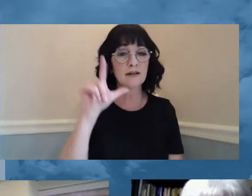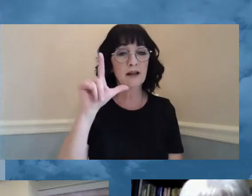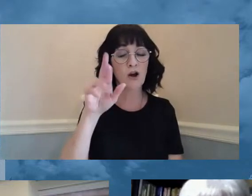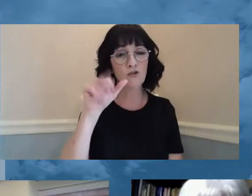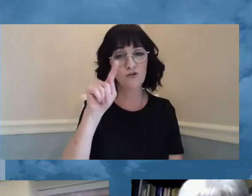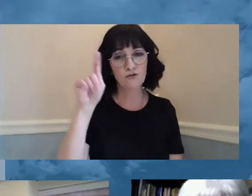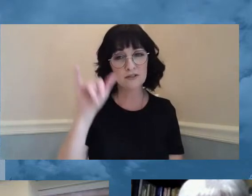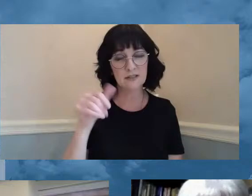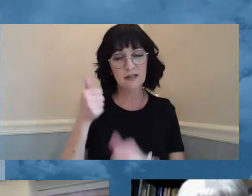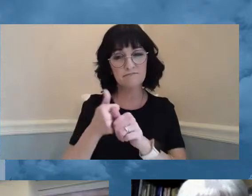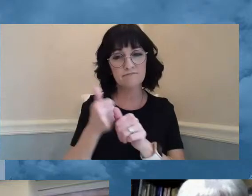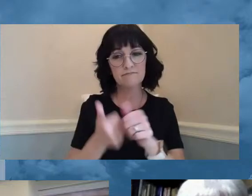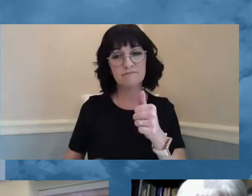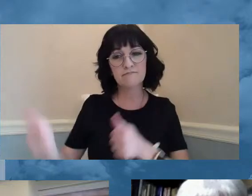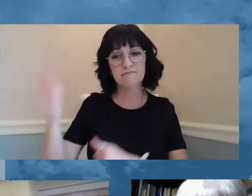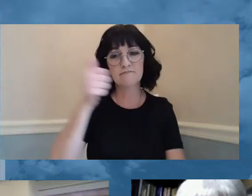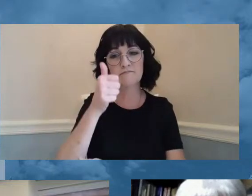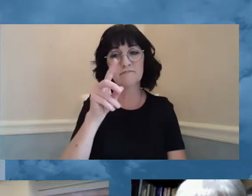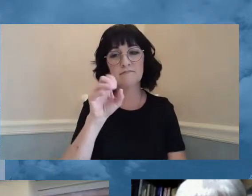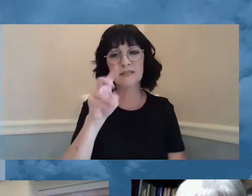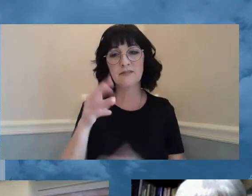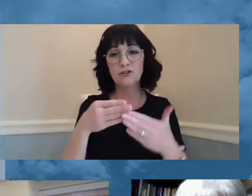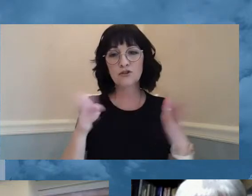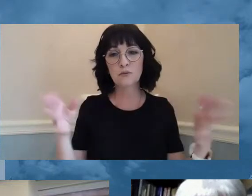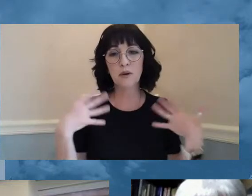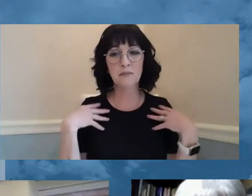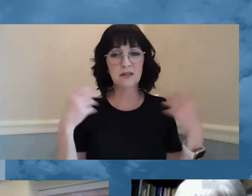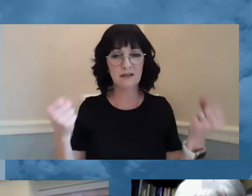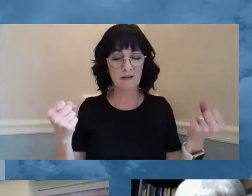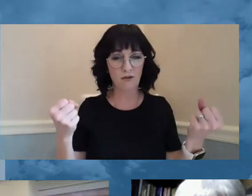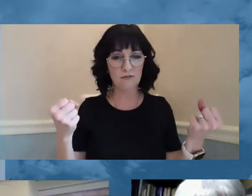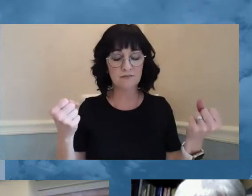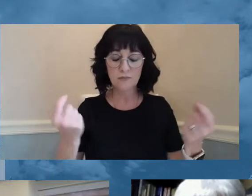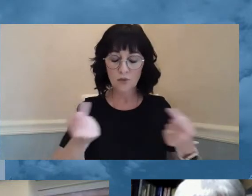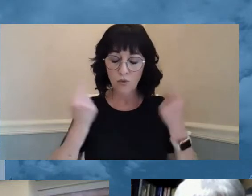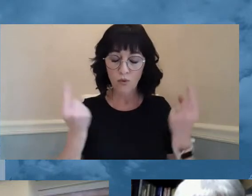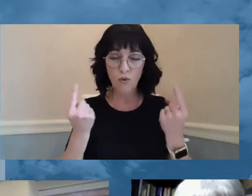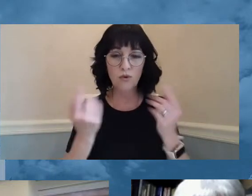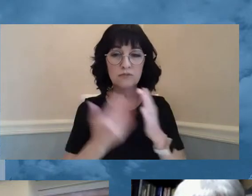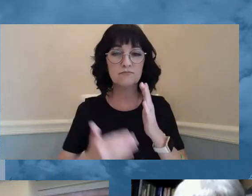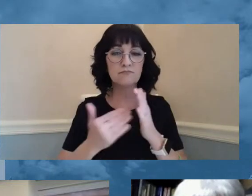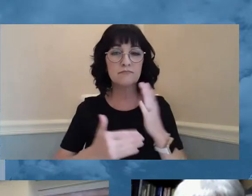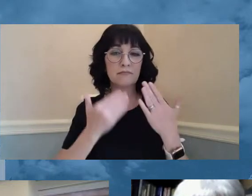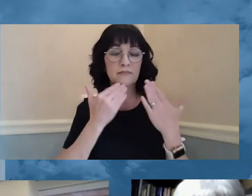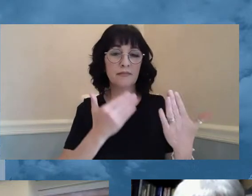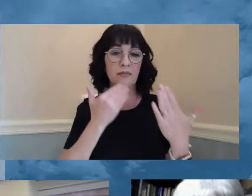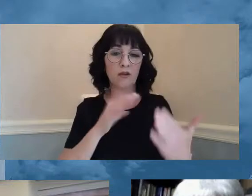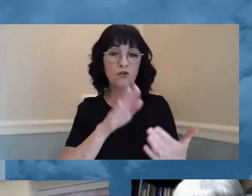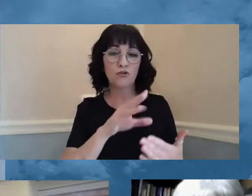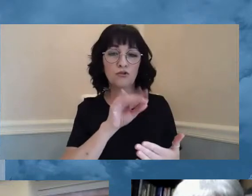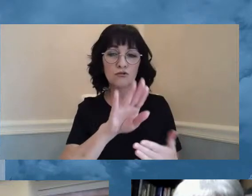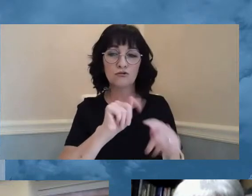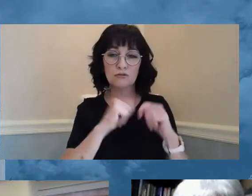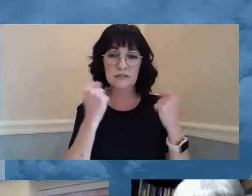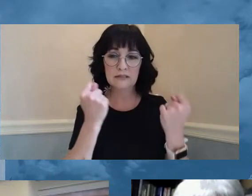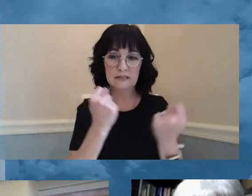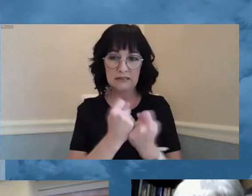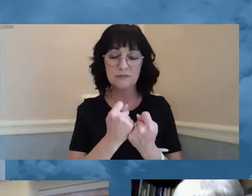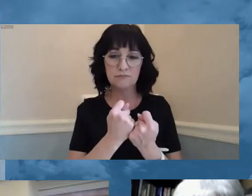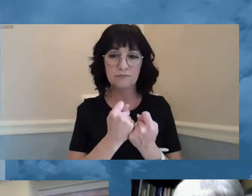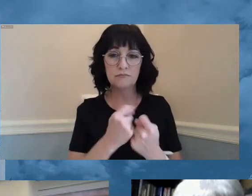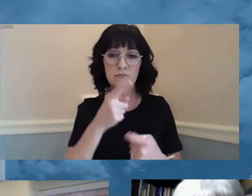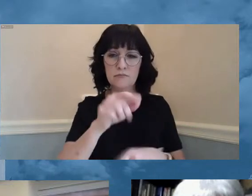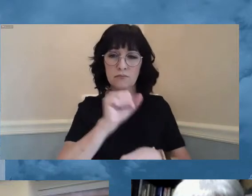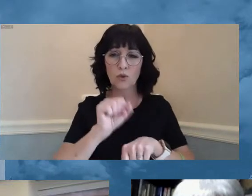of Public Health, and we always thank her and her team for their really tremendous work in responding to COVID-19.